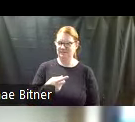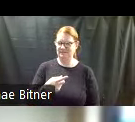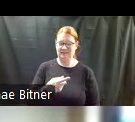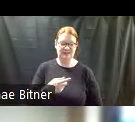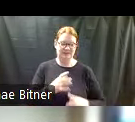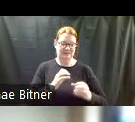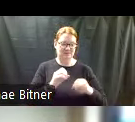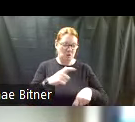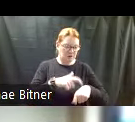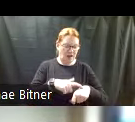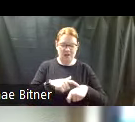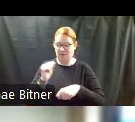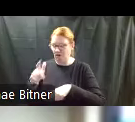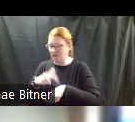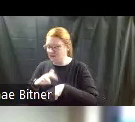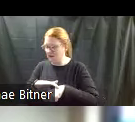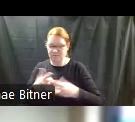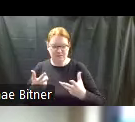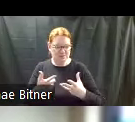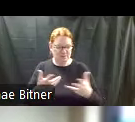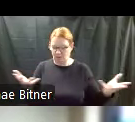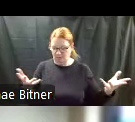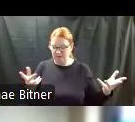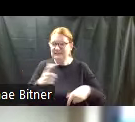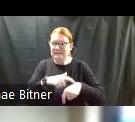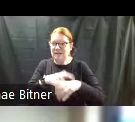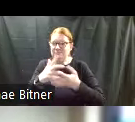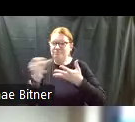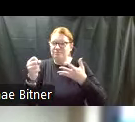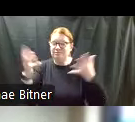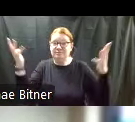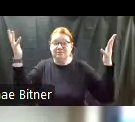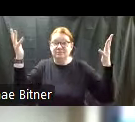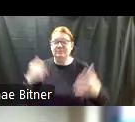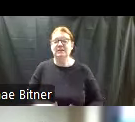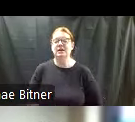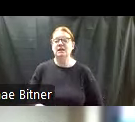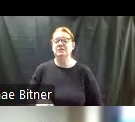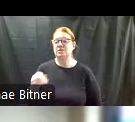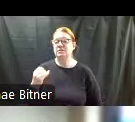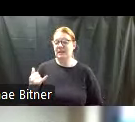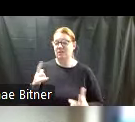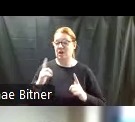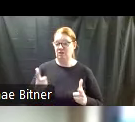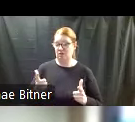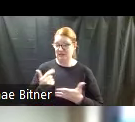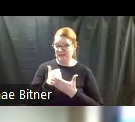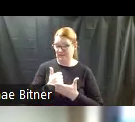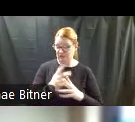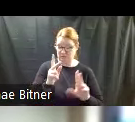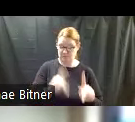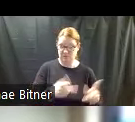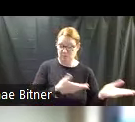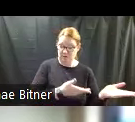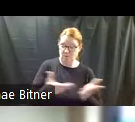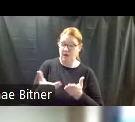and all time, all at the same time. Um, but along with taking our early intervention person to those